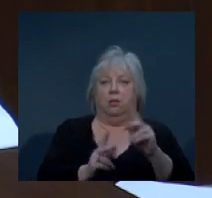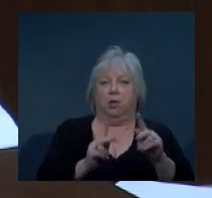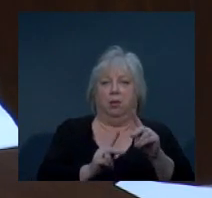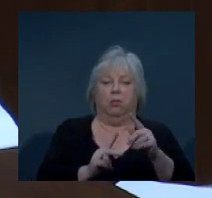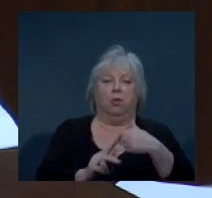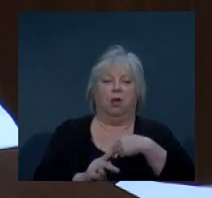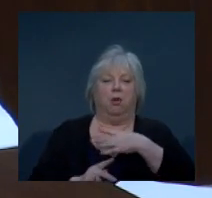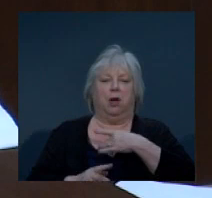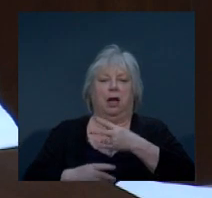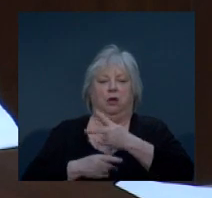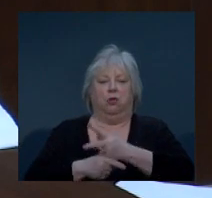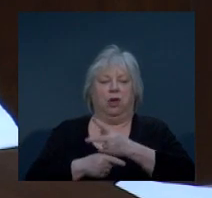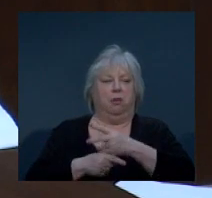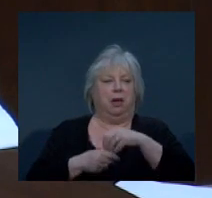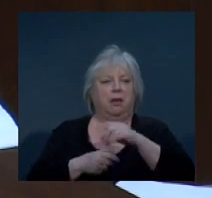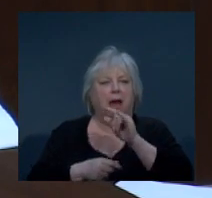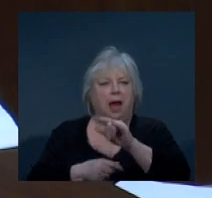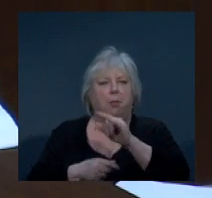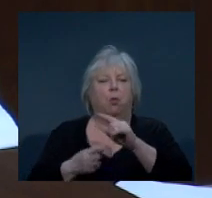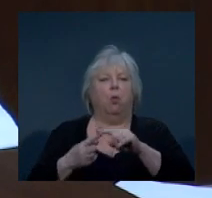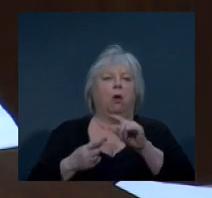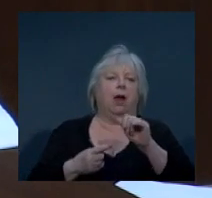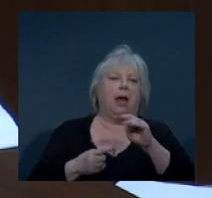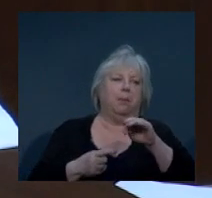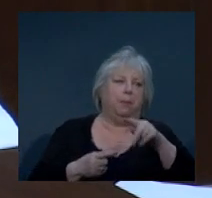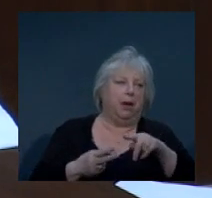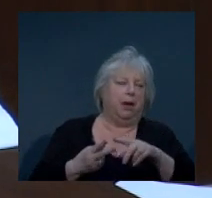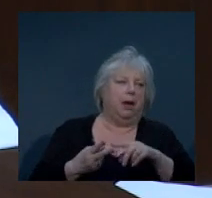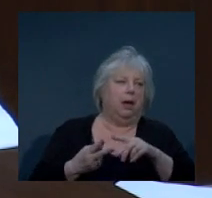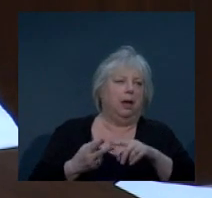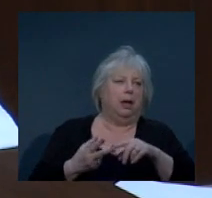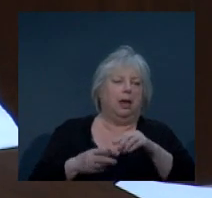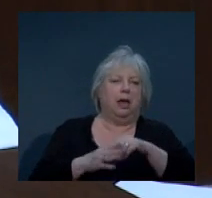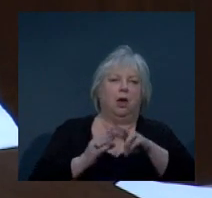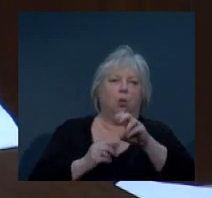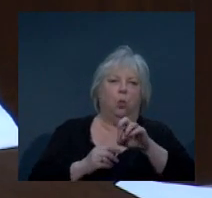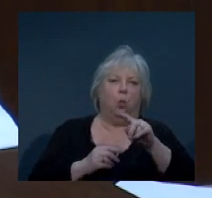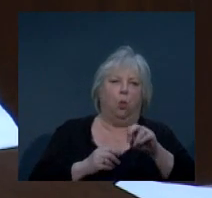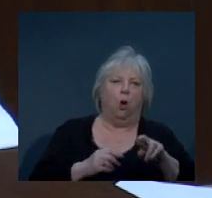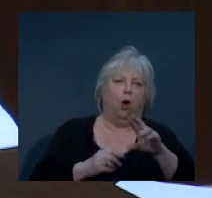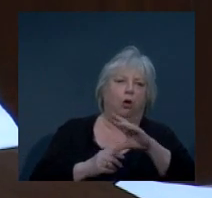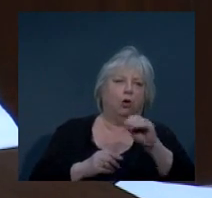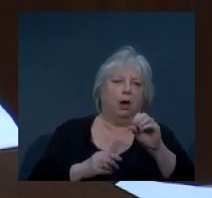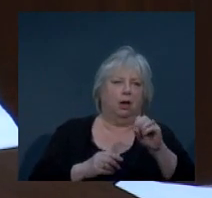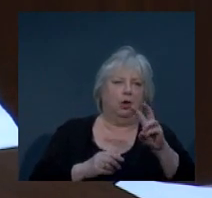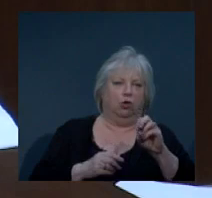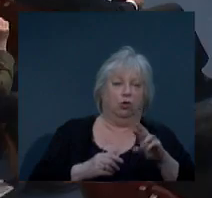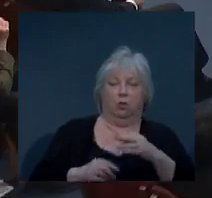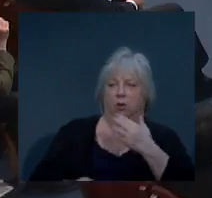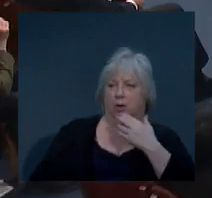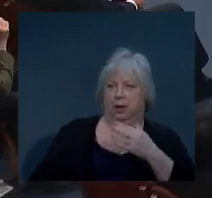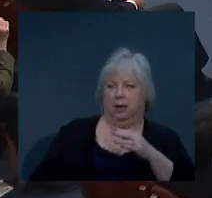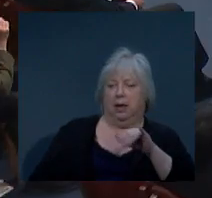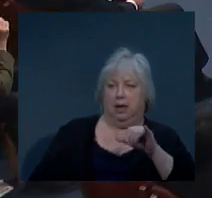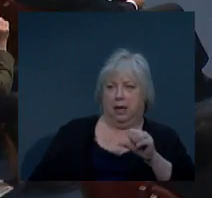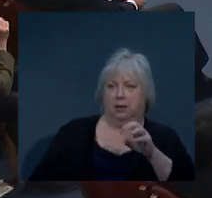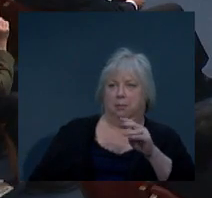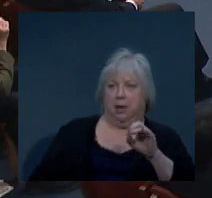would like to just keep it in the airport and the AMP and in the water and sewer. okay, yes, ma'am. Thank you.